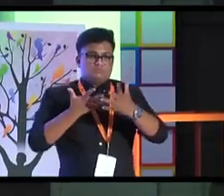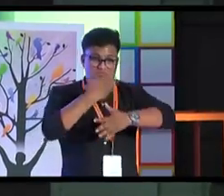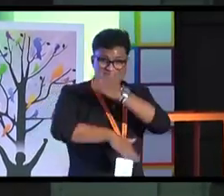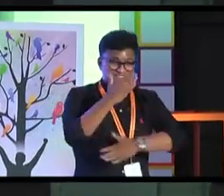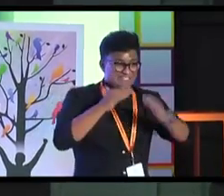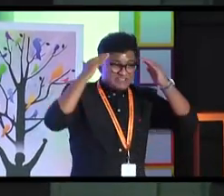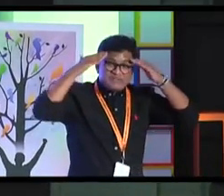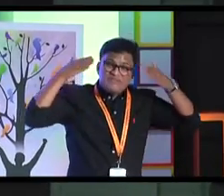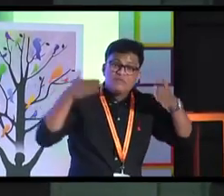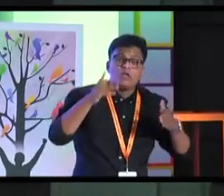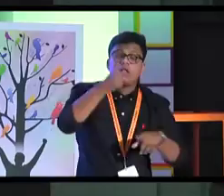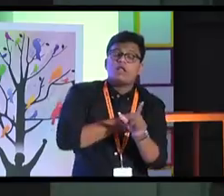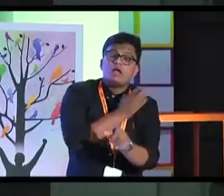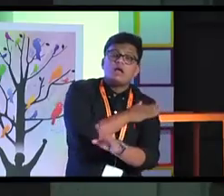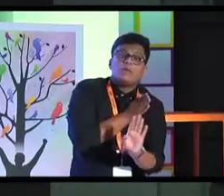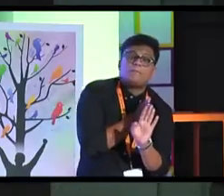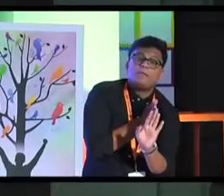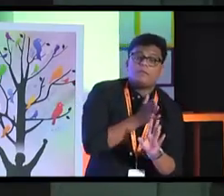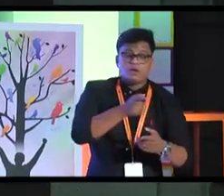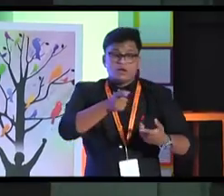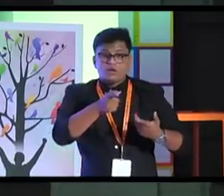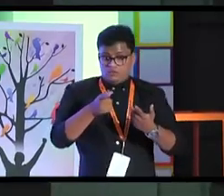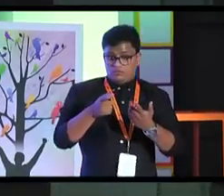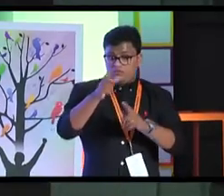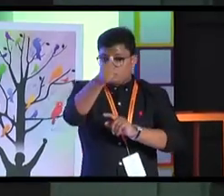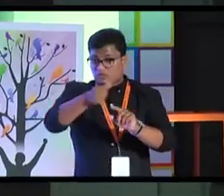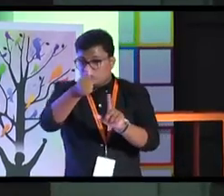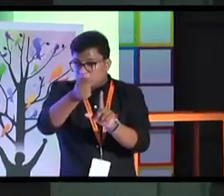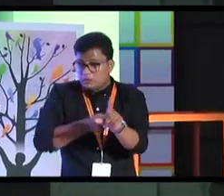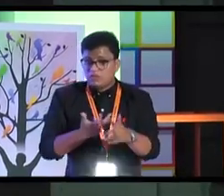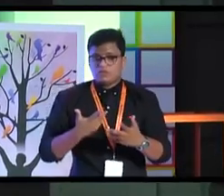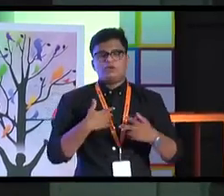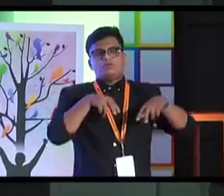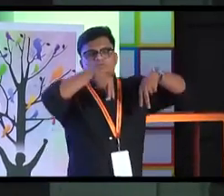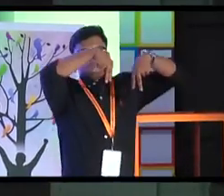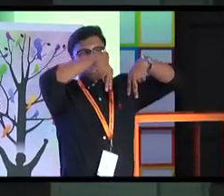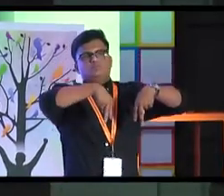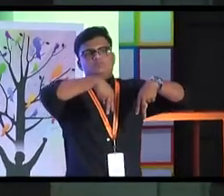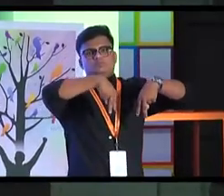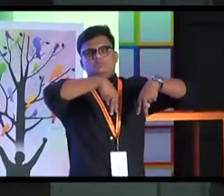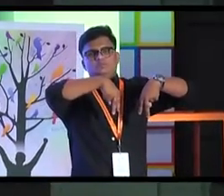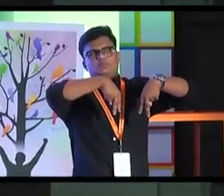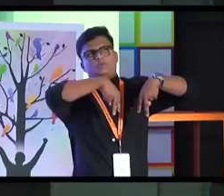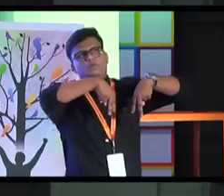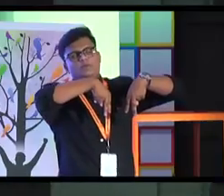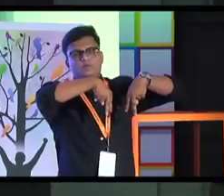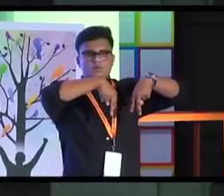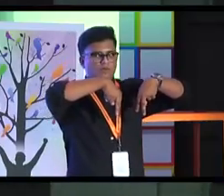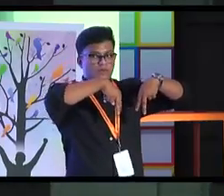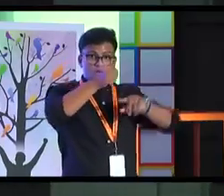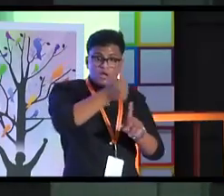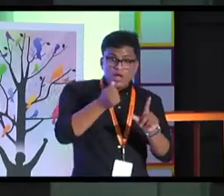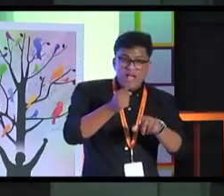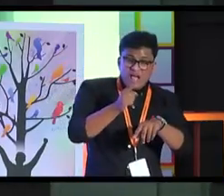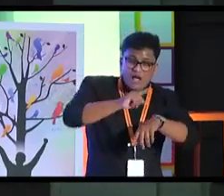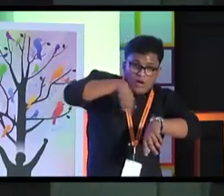that was last year when I met him. Within 6 hours, it was pending with him for some reason. Within 6 hours, it was approved. And then 1 month, every